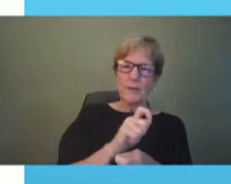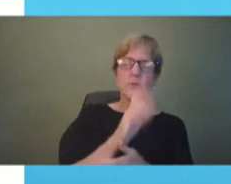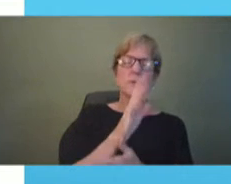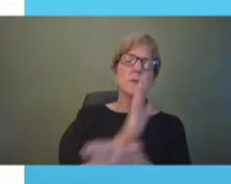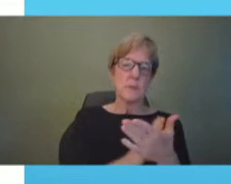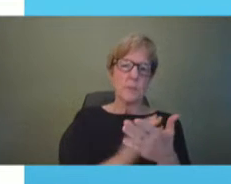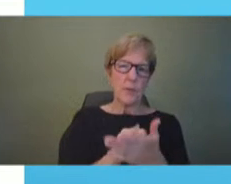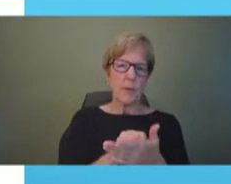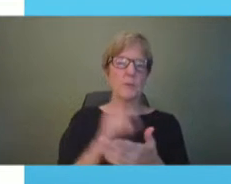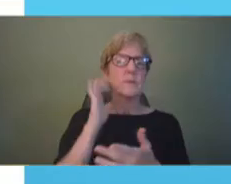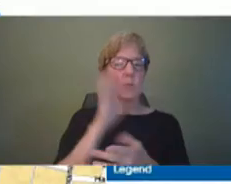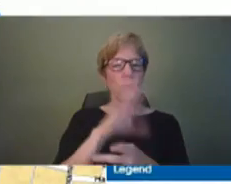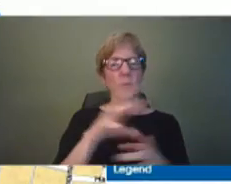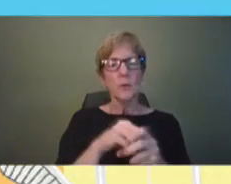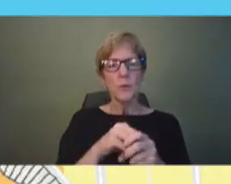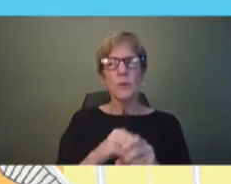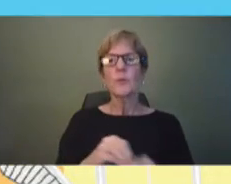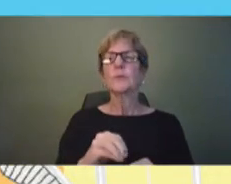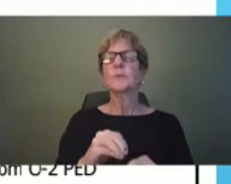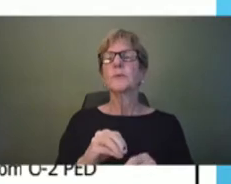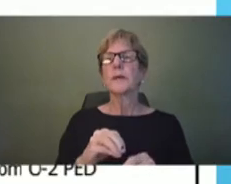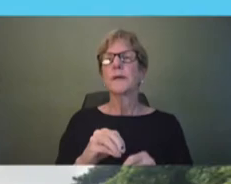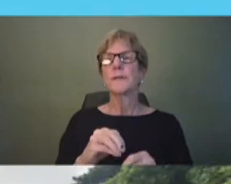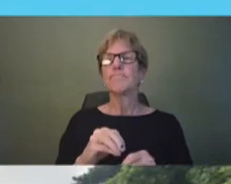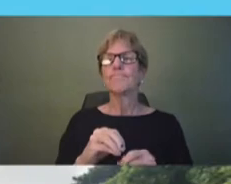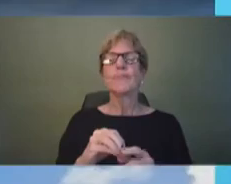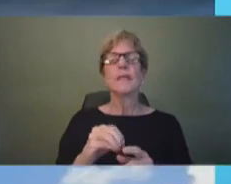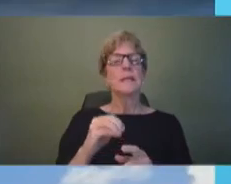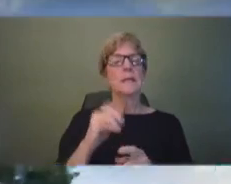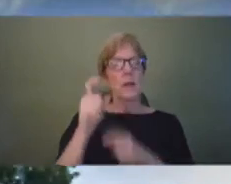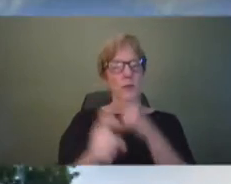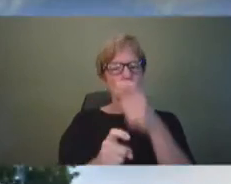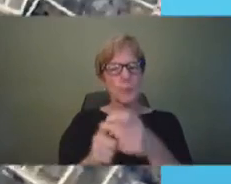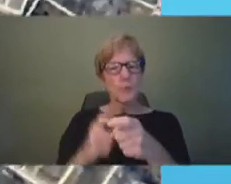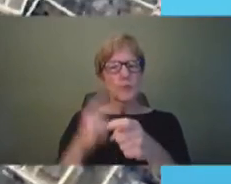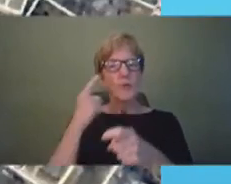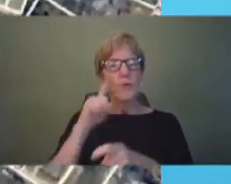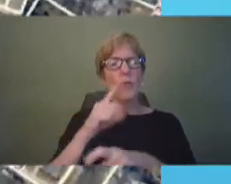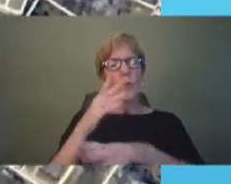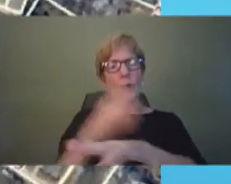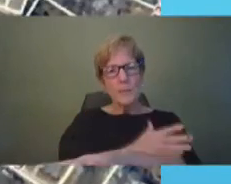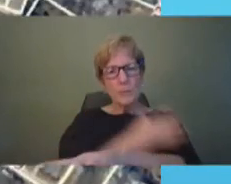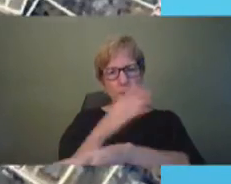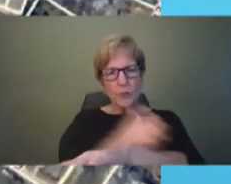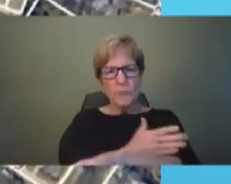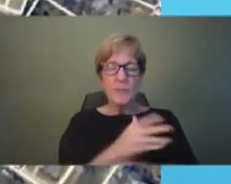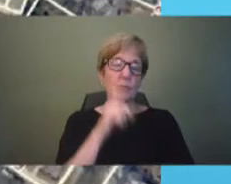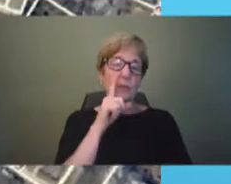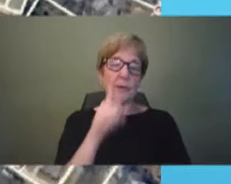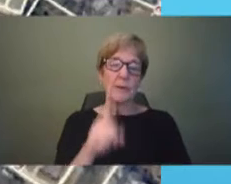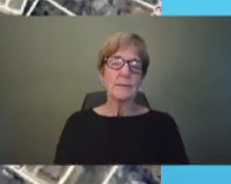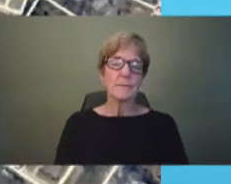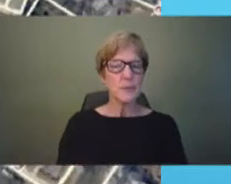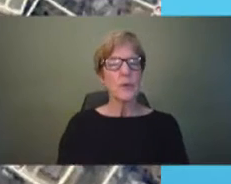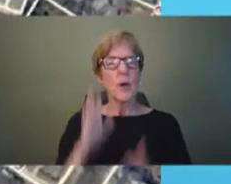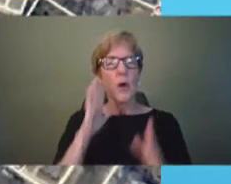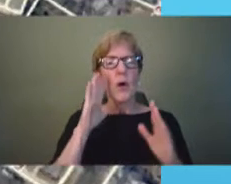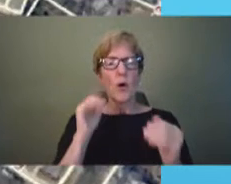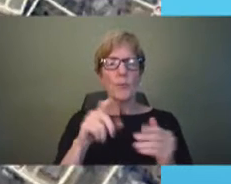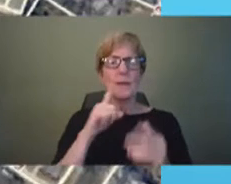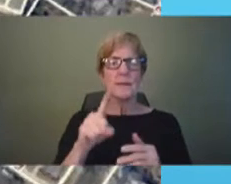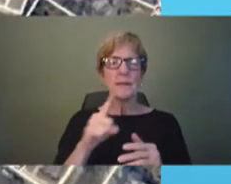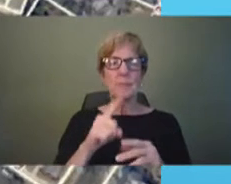which will include uh an amount of contribution for uh an improvement really it's kind of we kind of hope this can be a rail